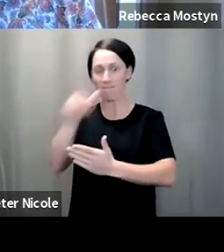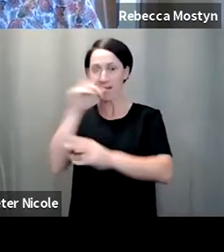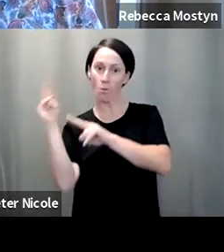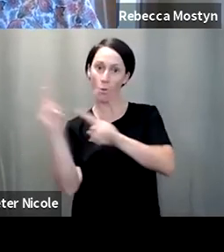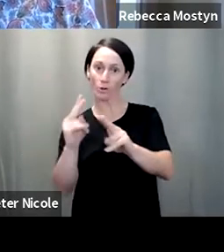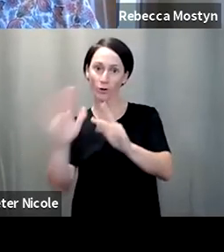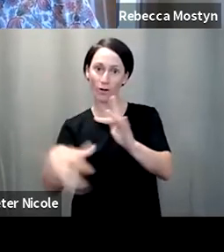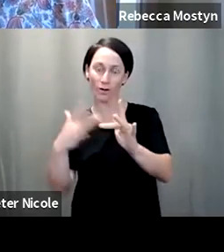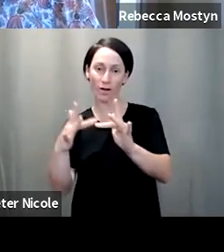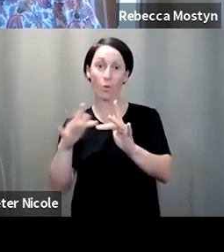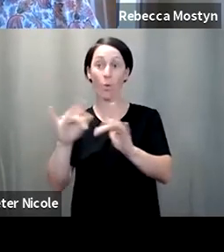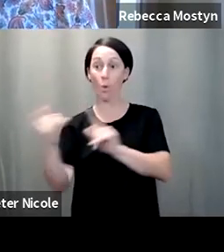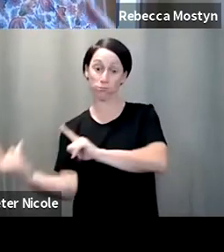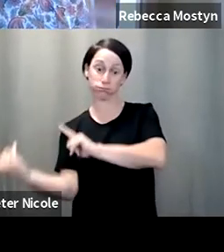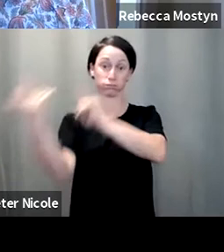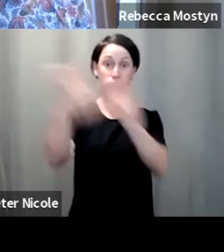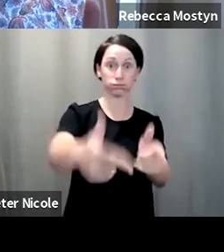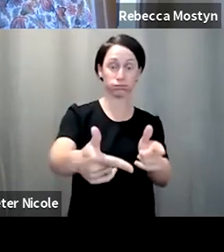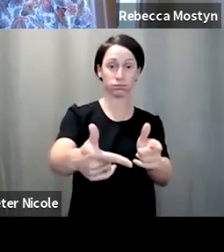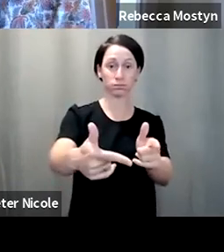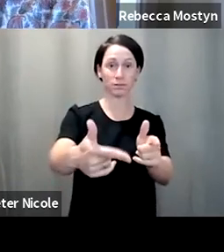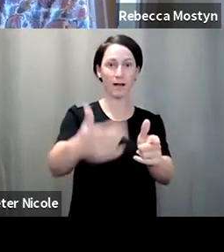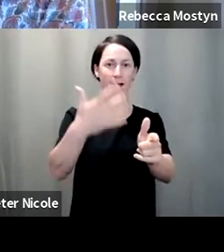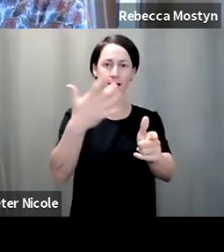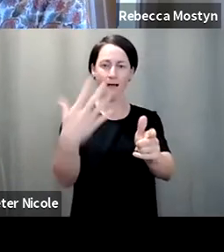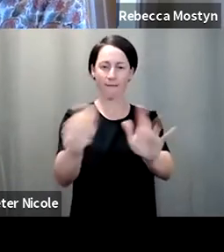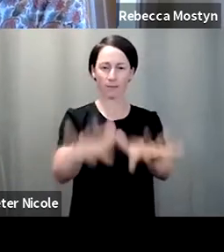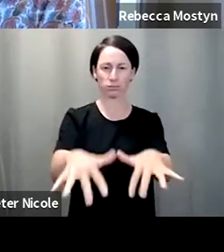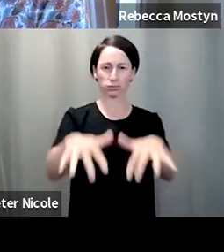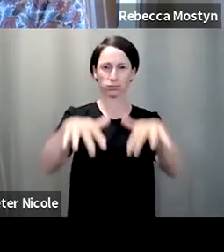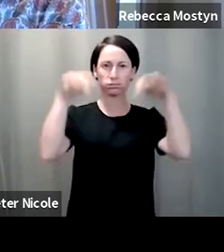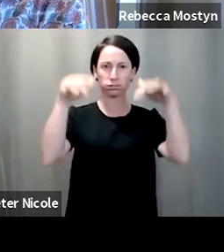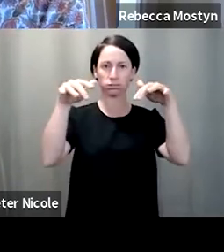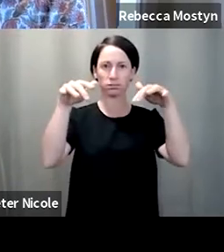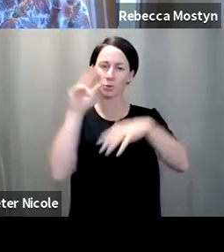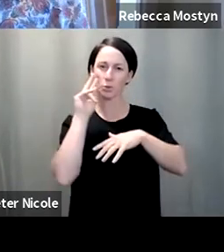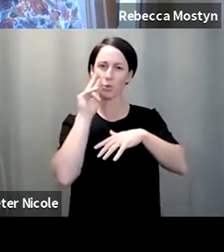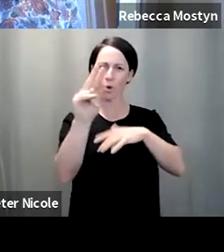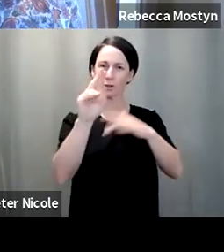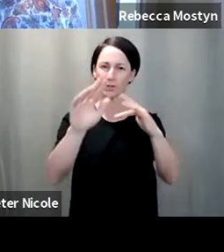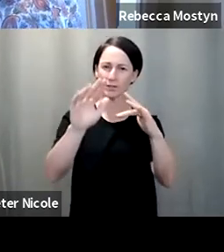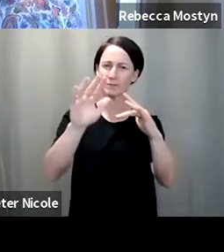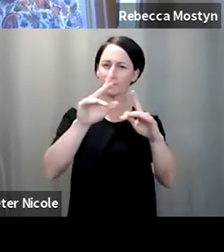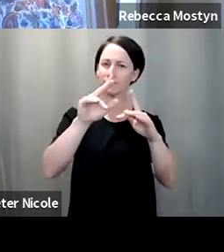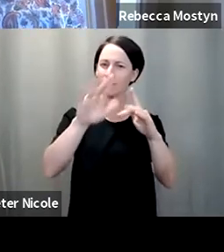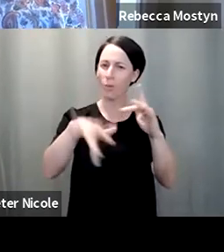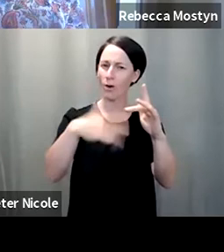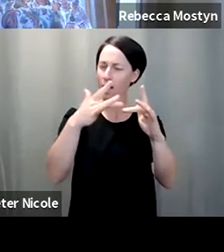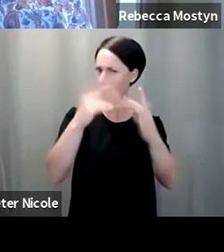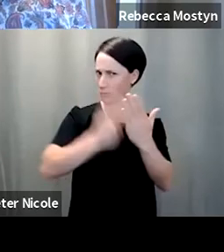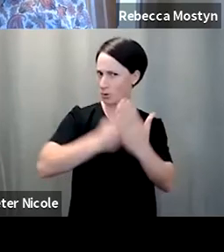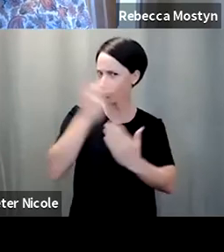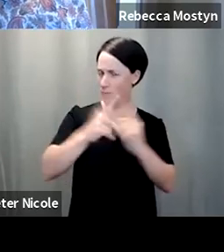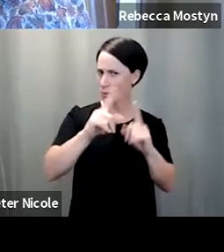digital programs, you know, we're just thinking of digital as at home because of COVID, but actually you